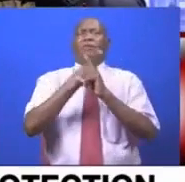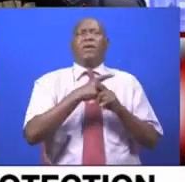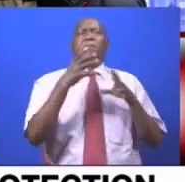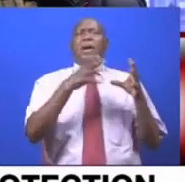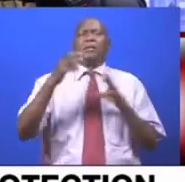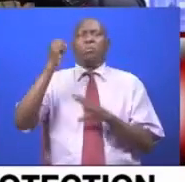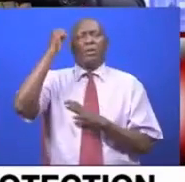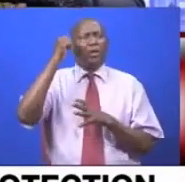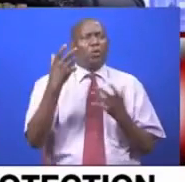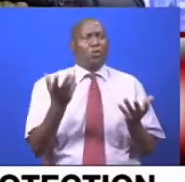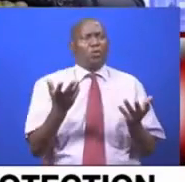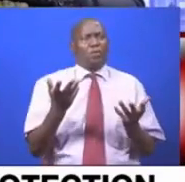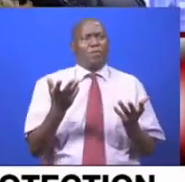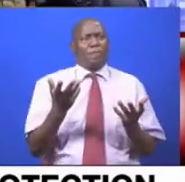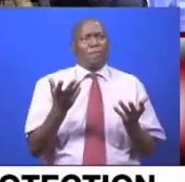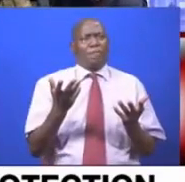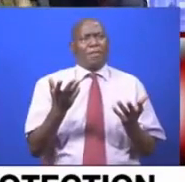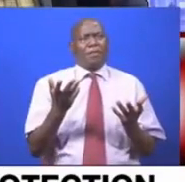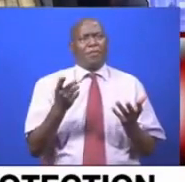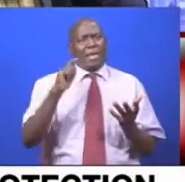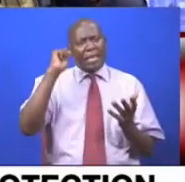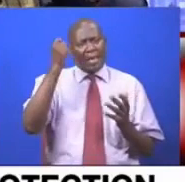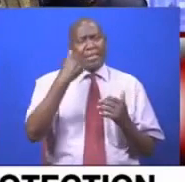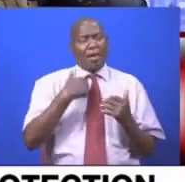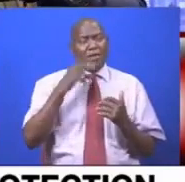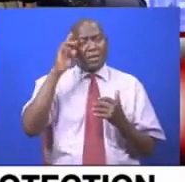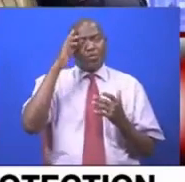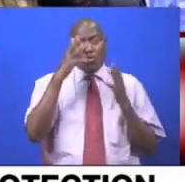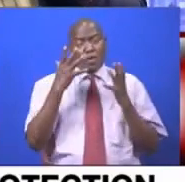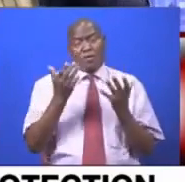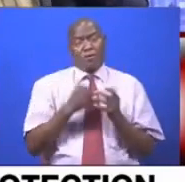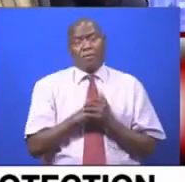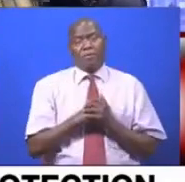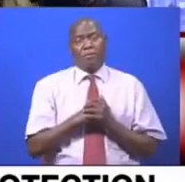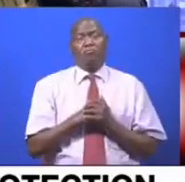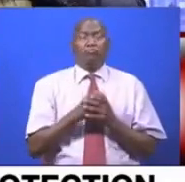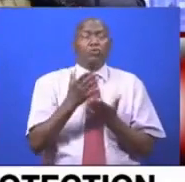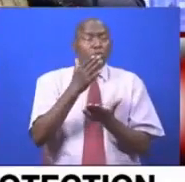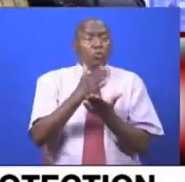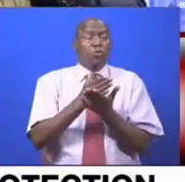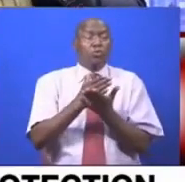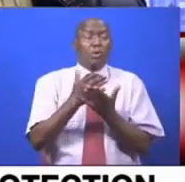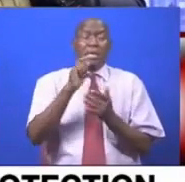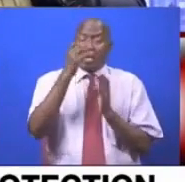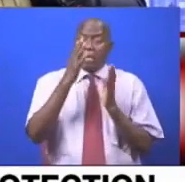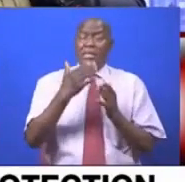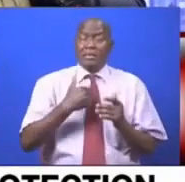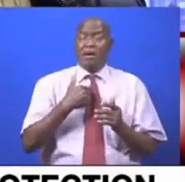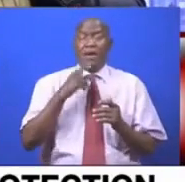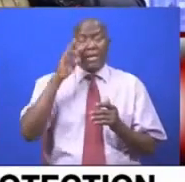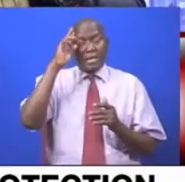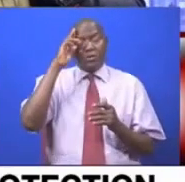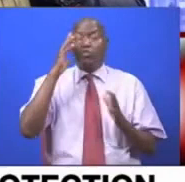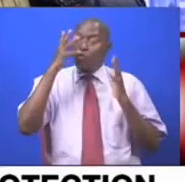different political parties? Do Kenyans have a reason to worry? Indeed, Kenyans have got a reason